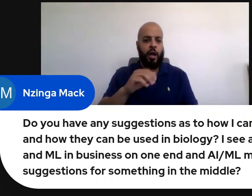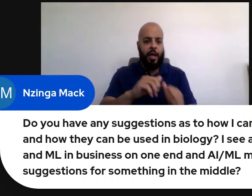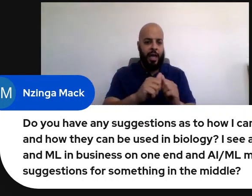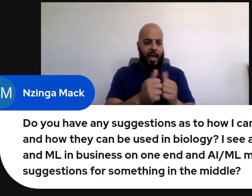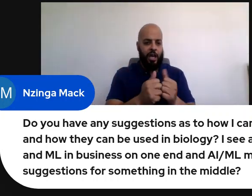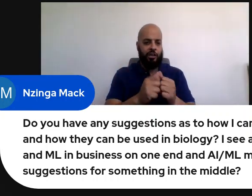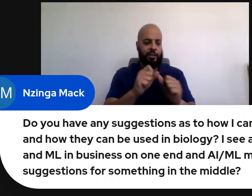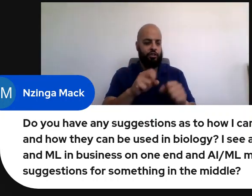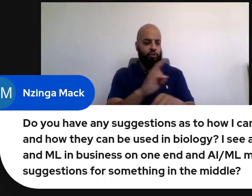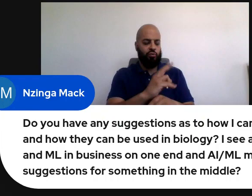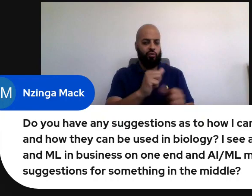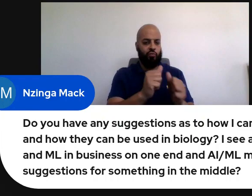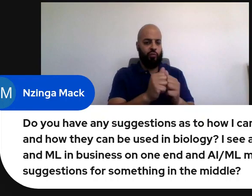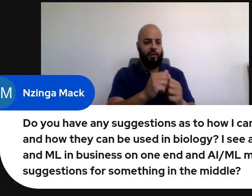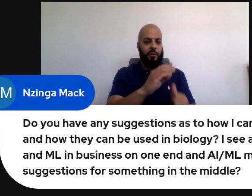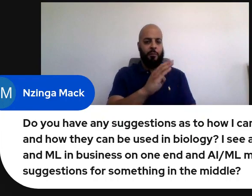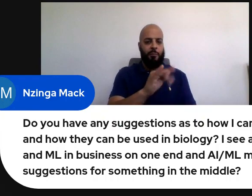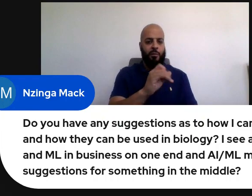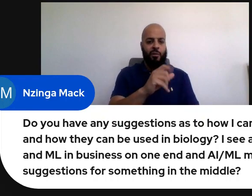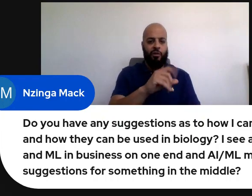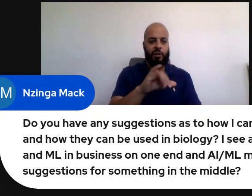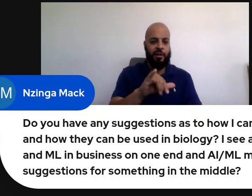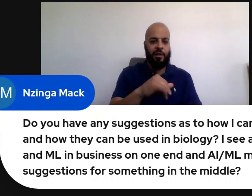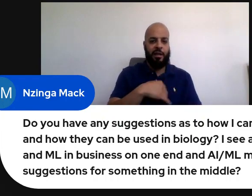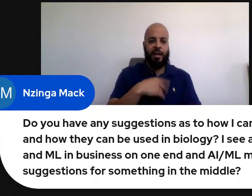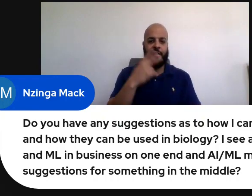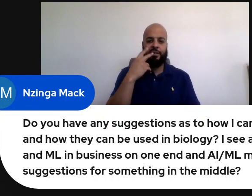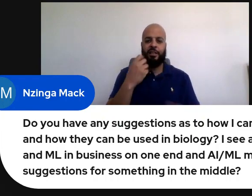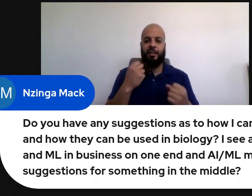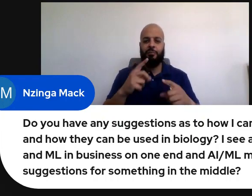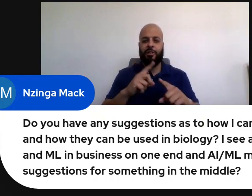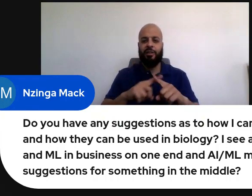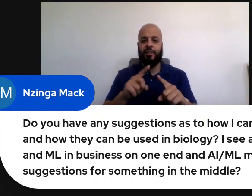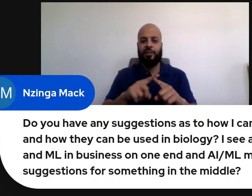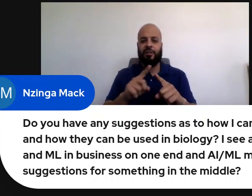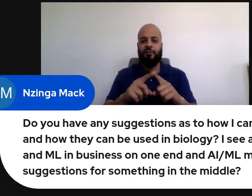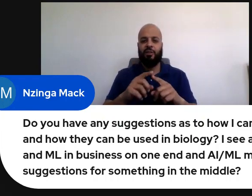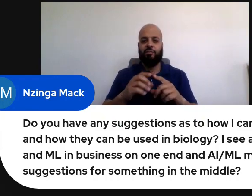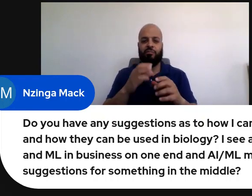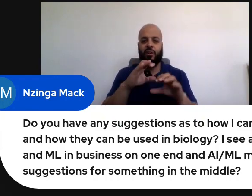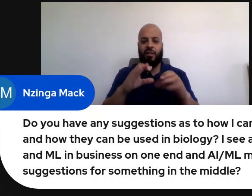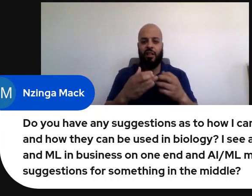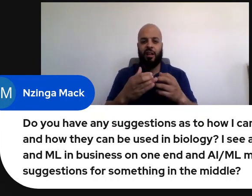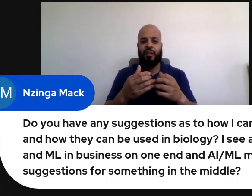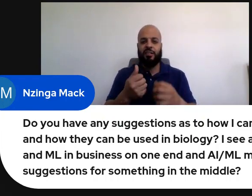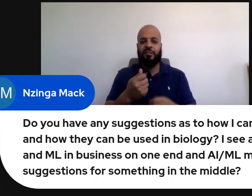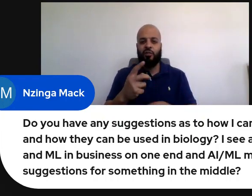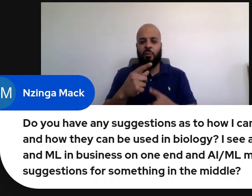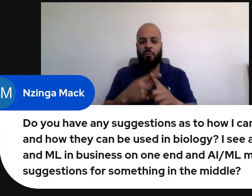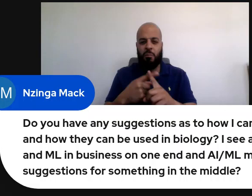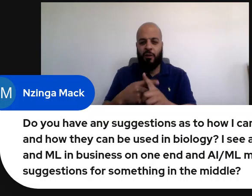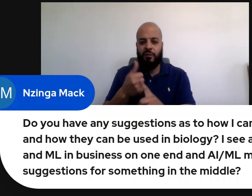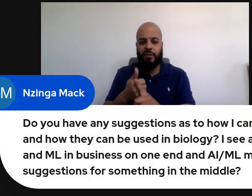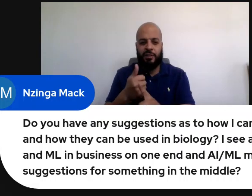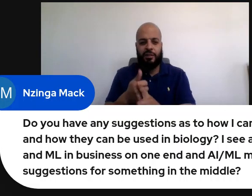in biology? I see a lot of standalone several month courses of AI and ML in business